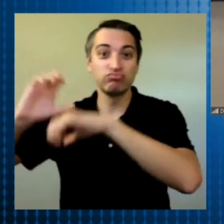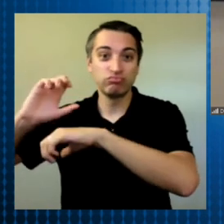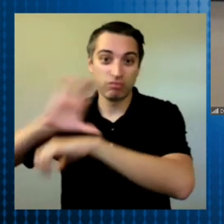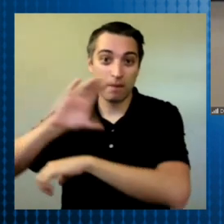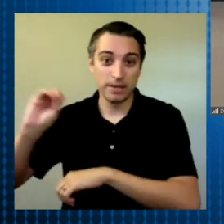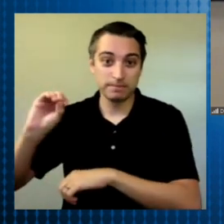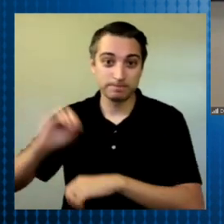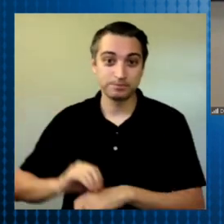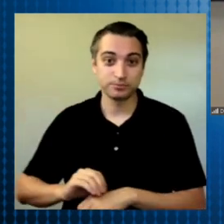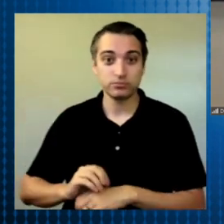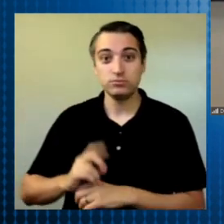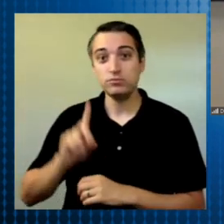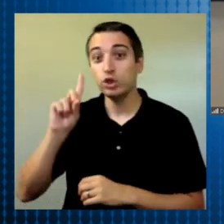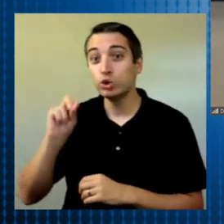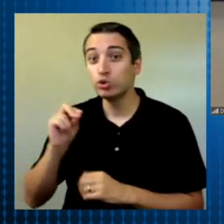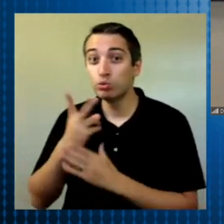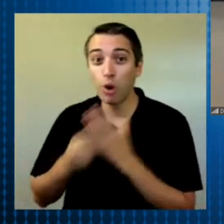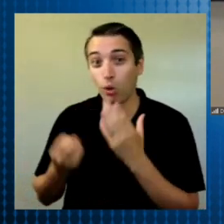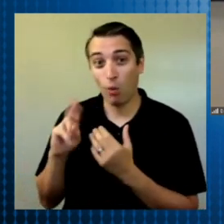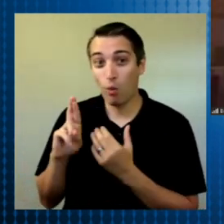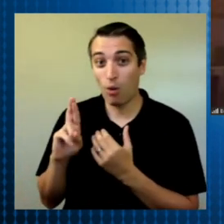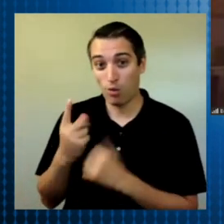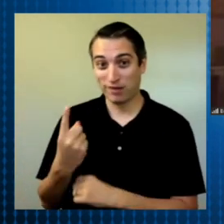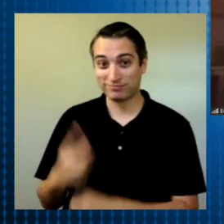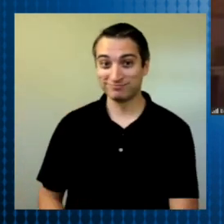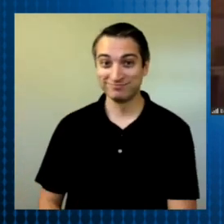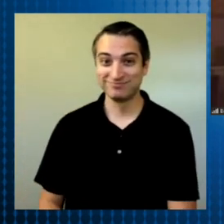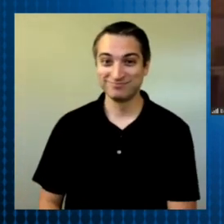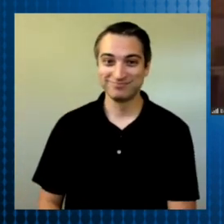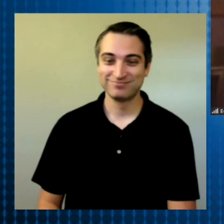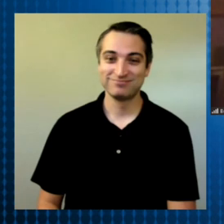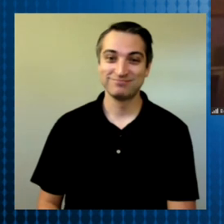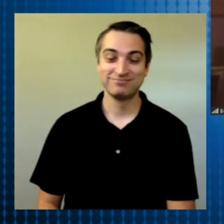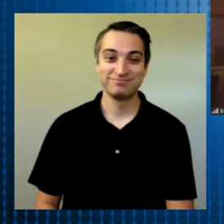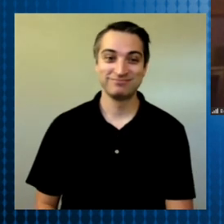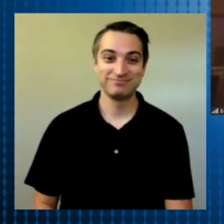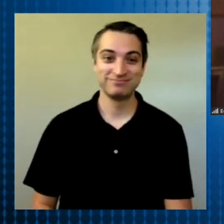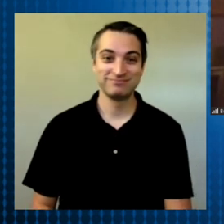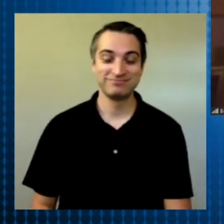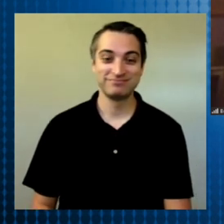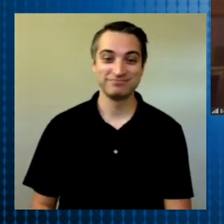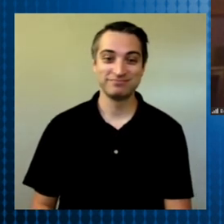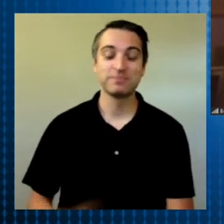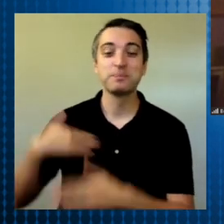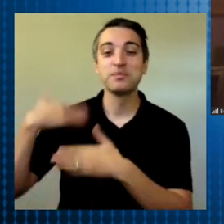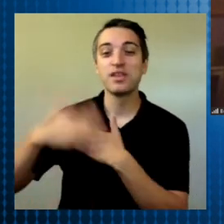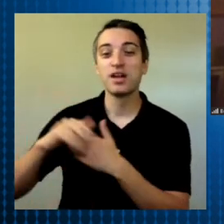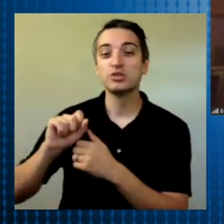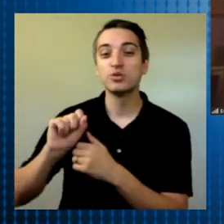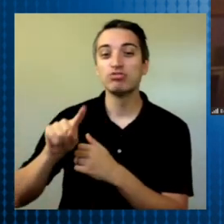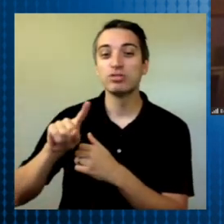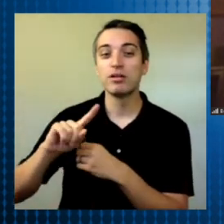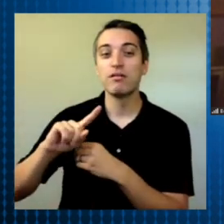Do both or do one. So the next question is about Millionaire Moves, the